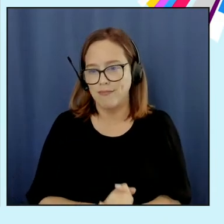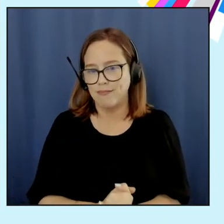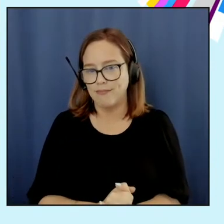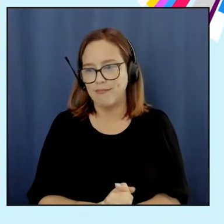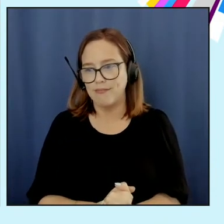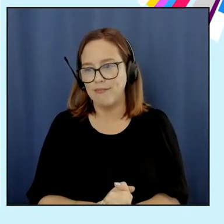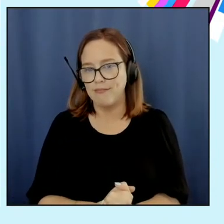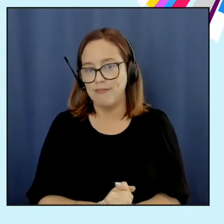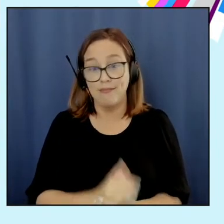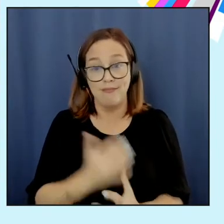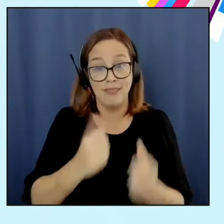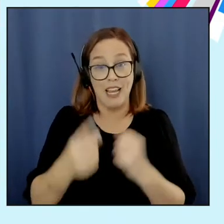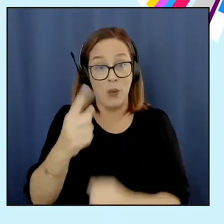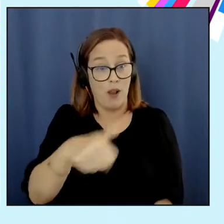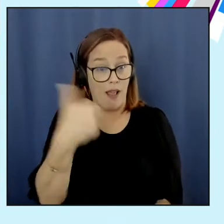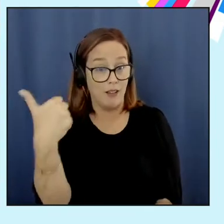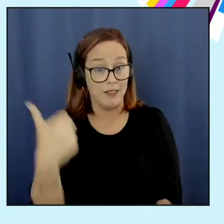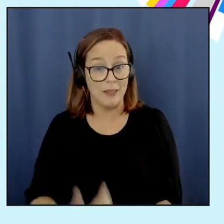Anybody else?